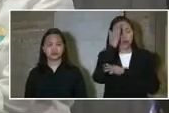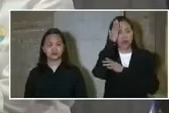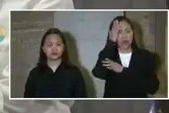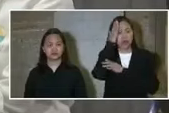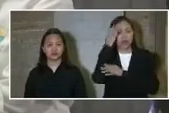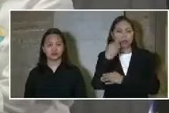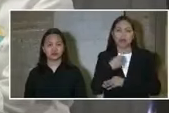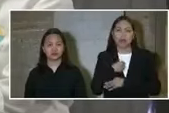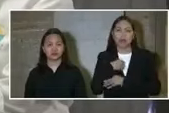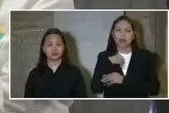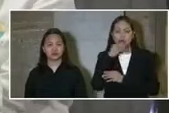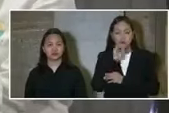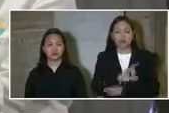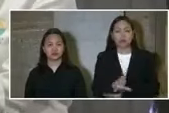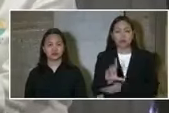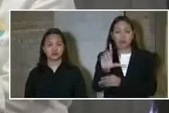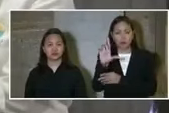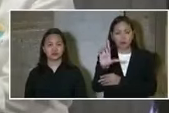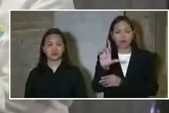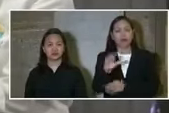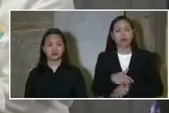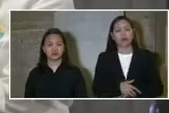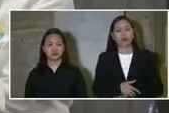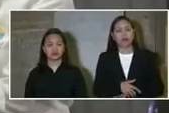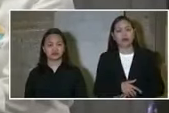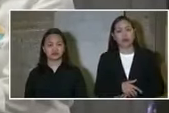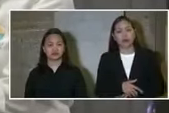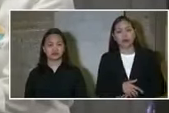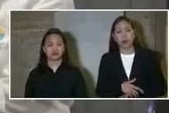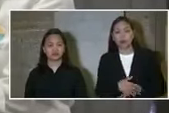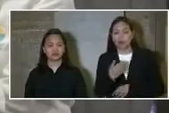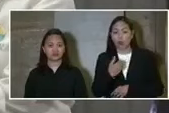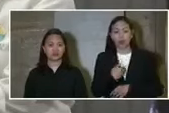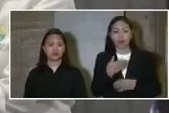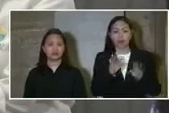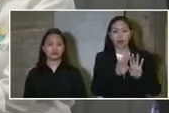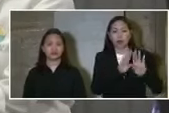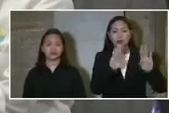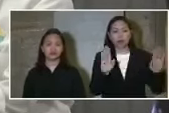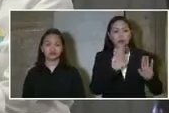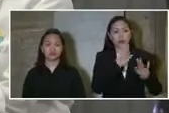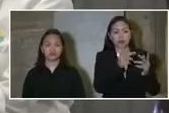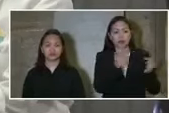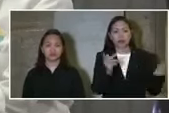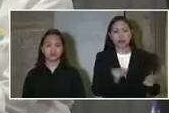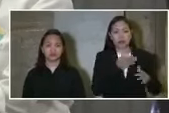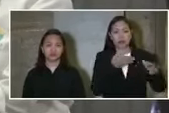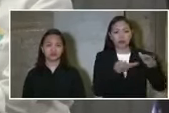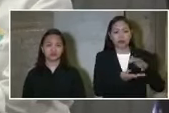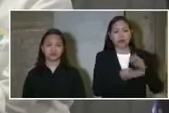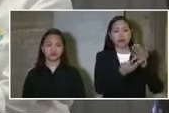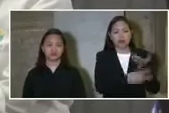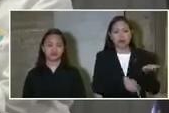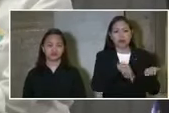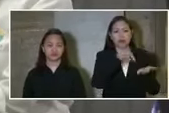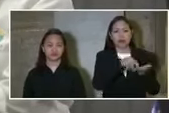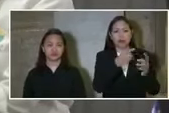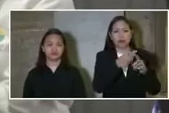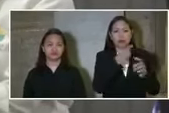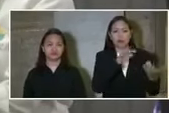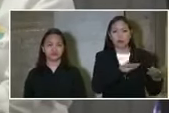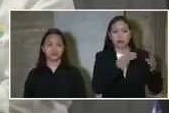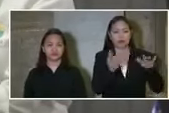I am the Lord, when I open your graves and have you rise from them, O my